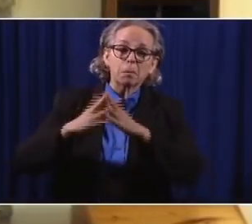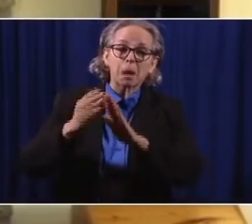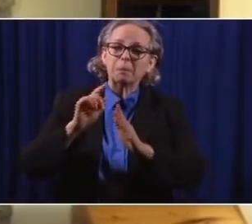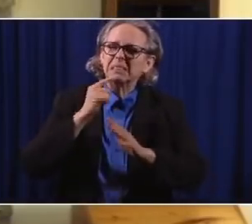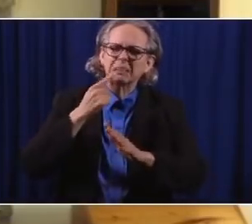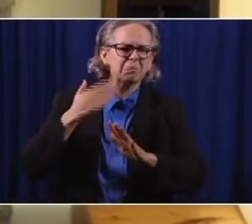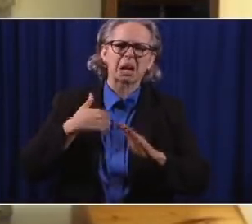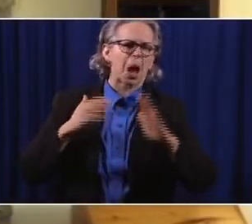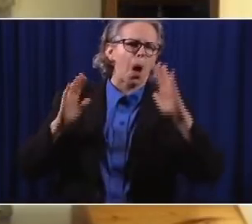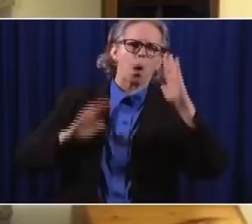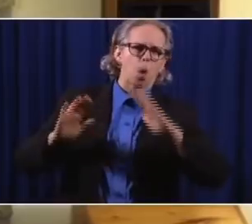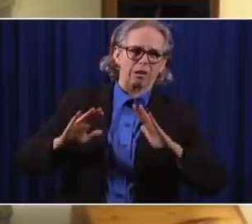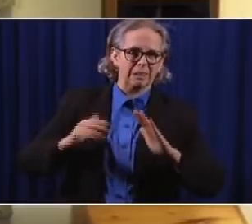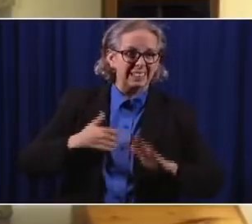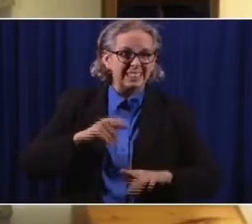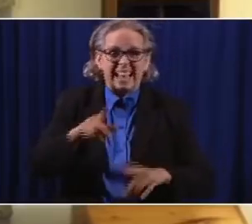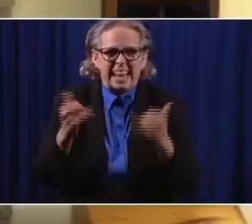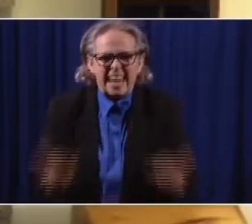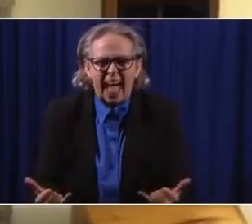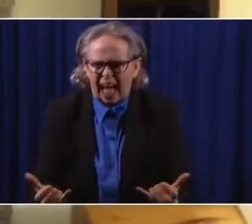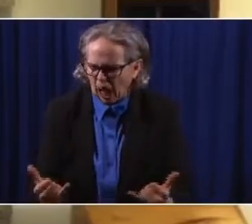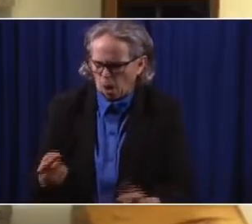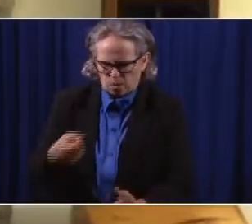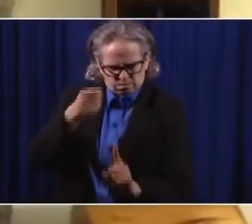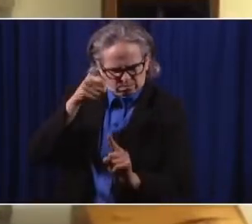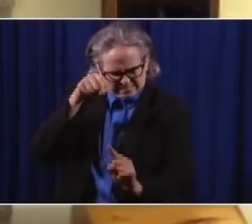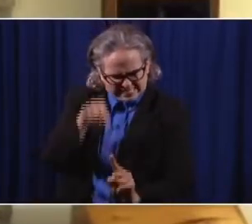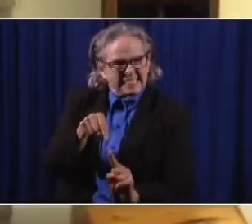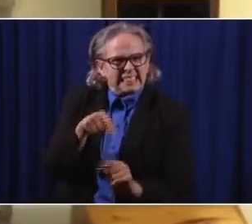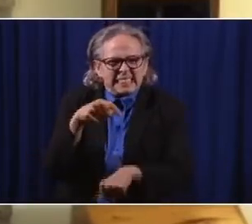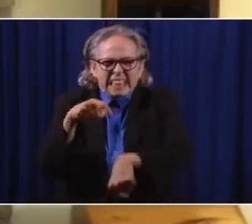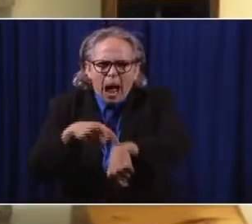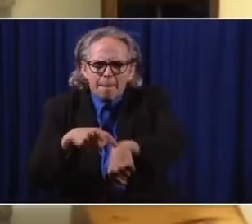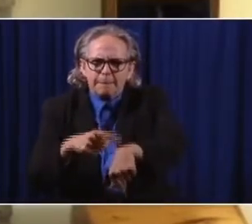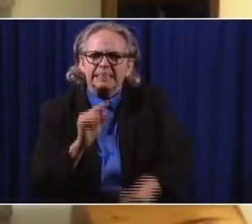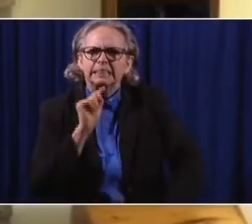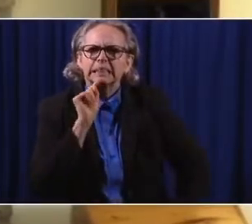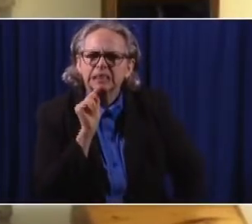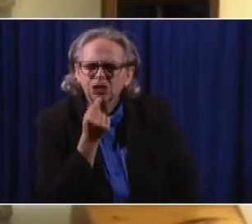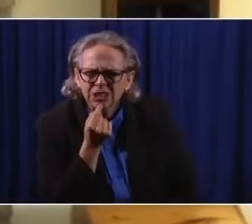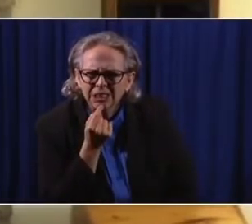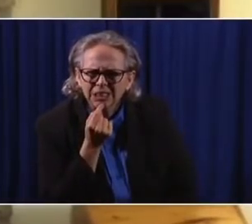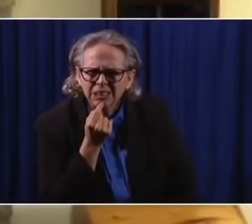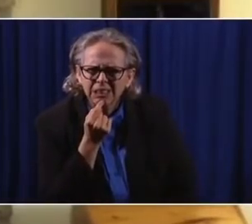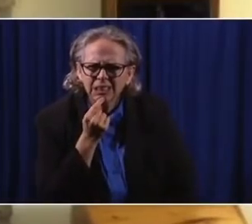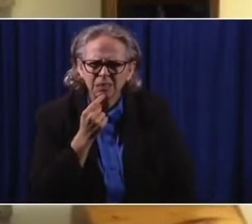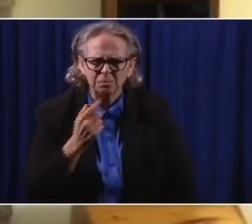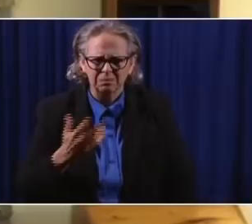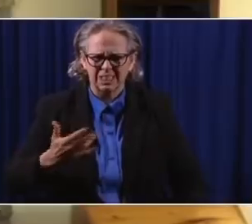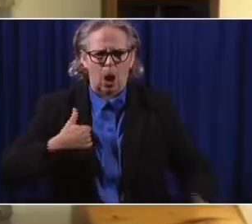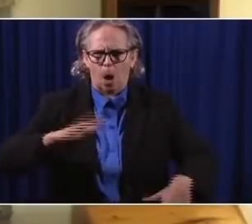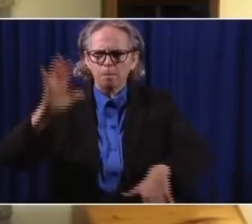it is now serious. And it's time for all of us to come together.